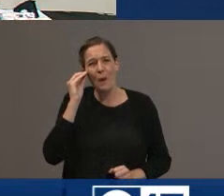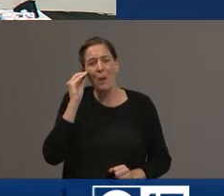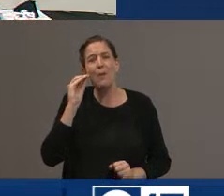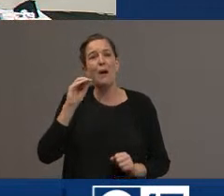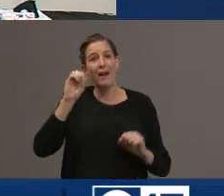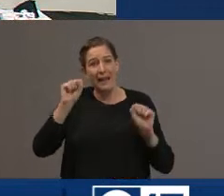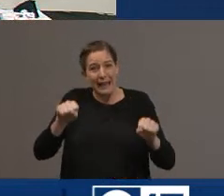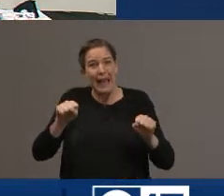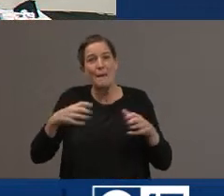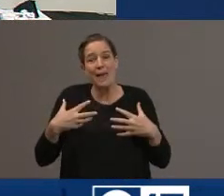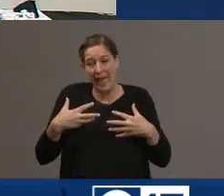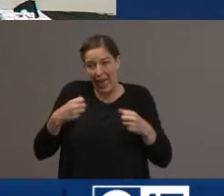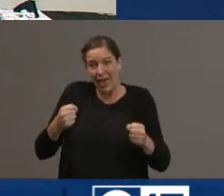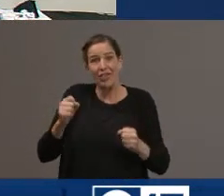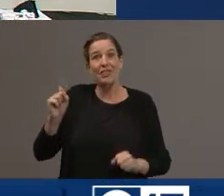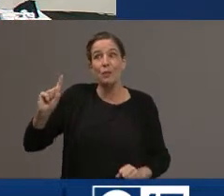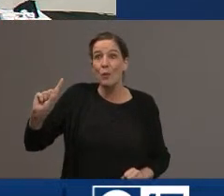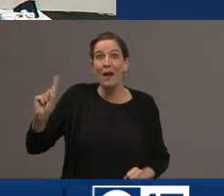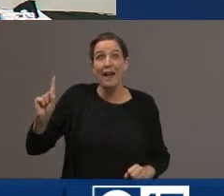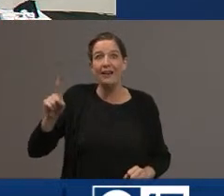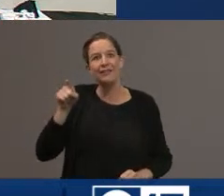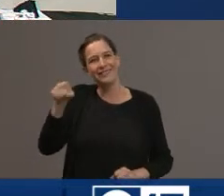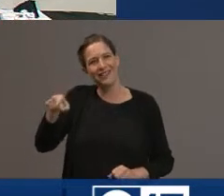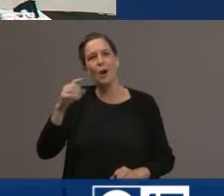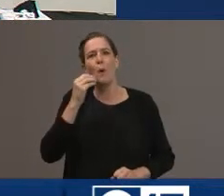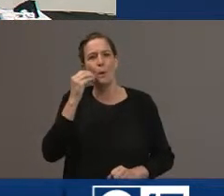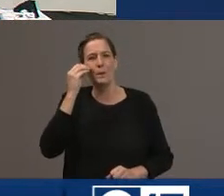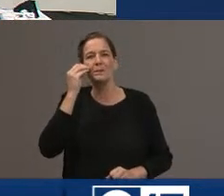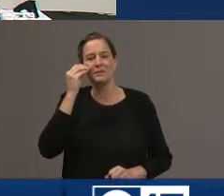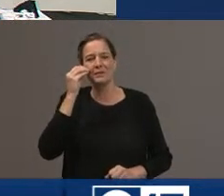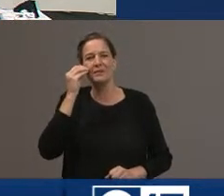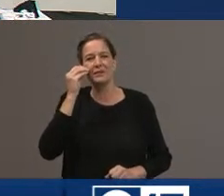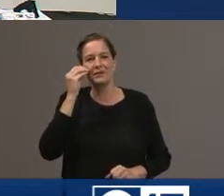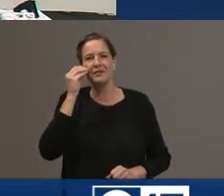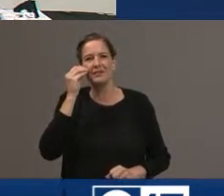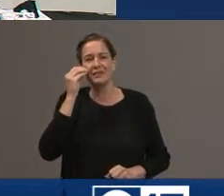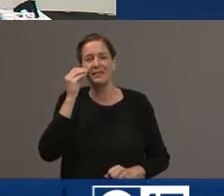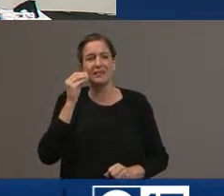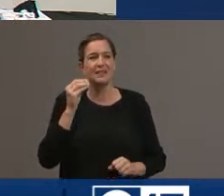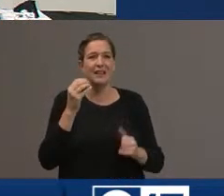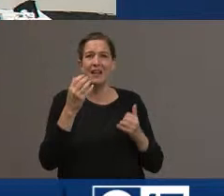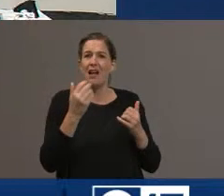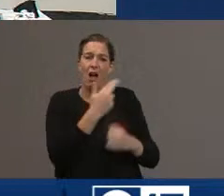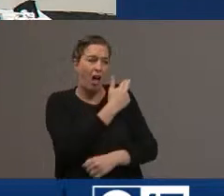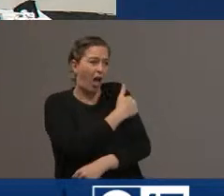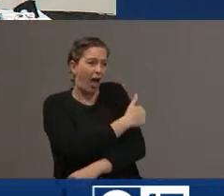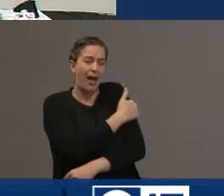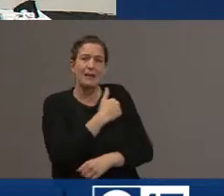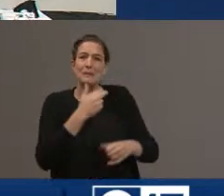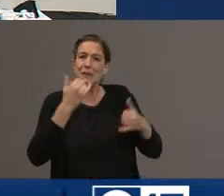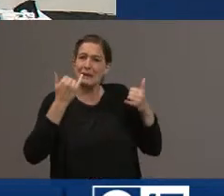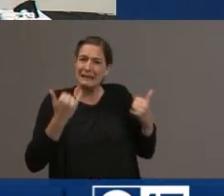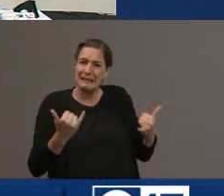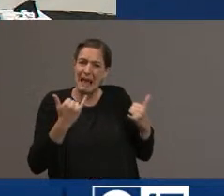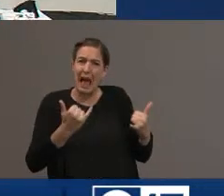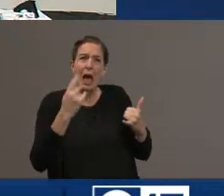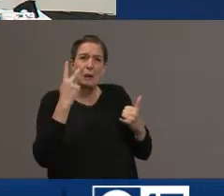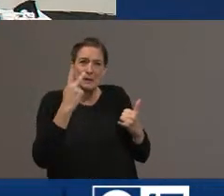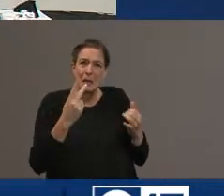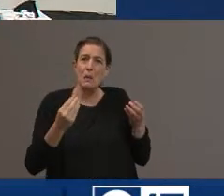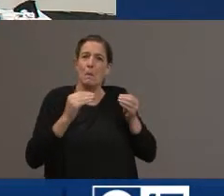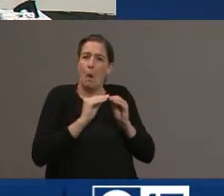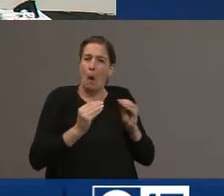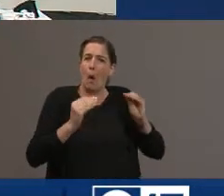Our cases are increasing, our hospitals are seeing additional stress, and they're likely to hit surge